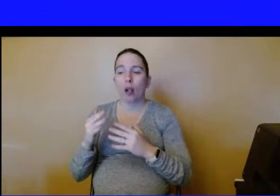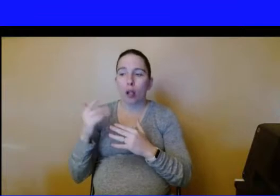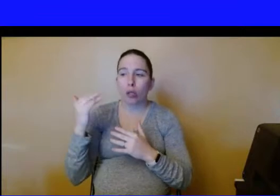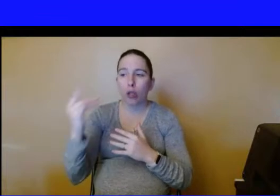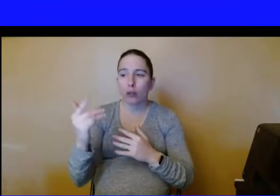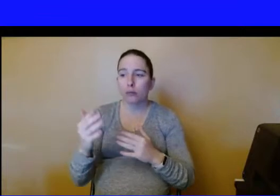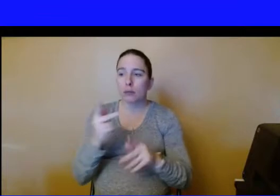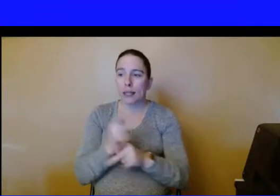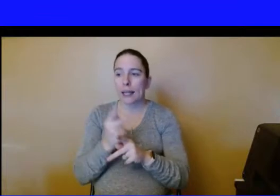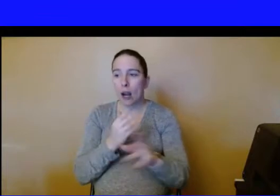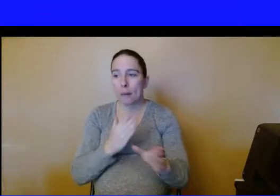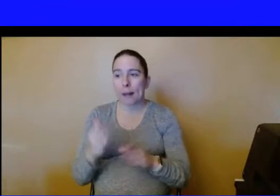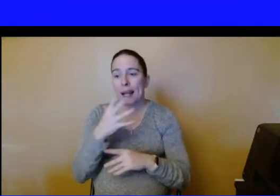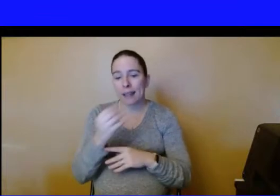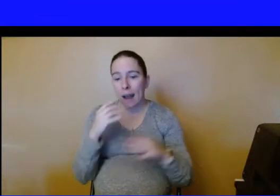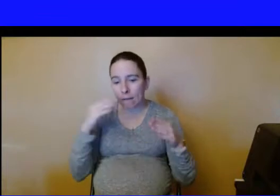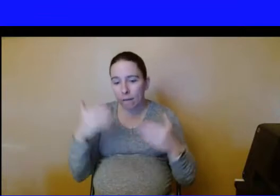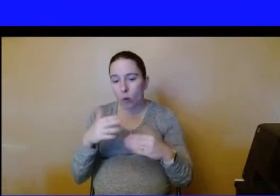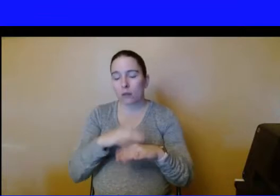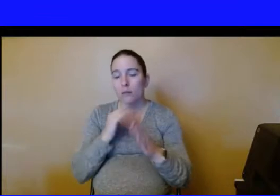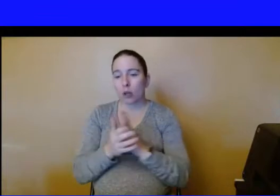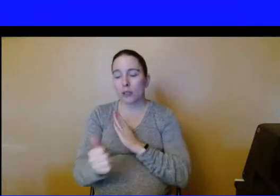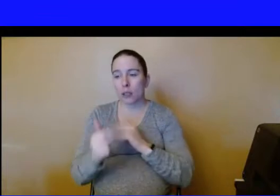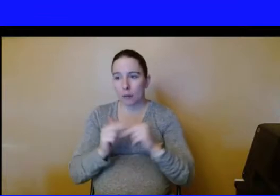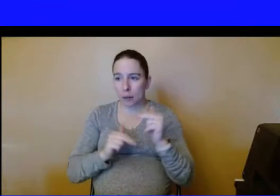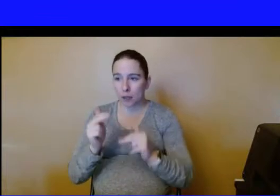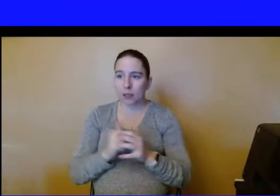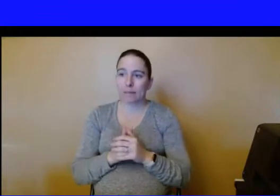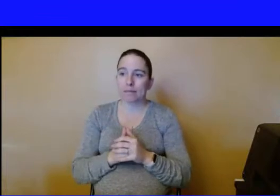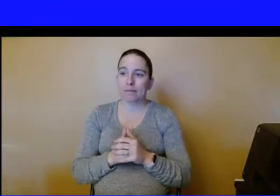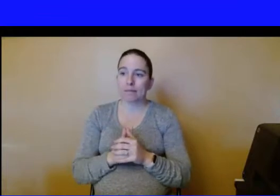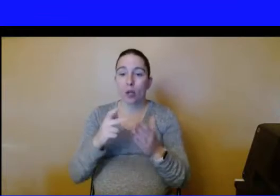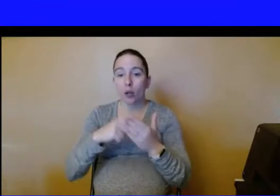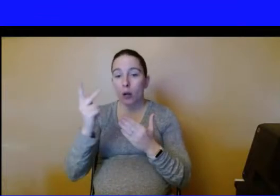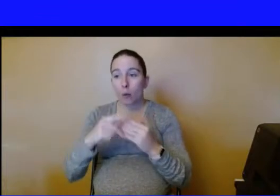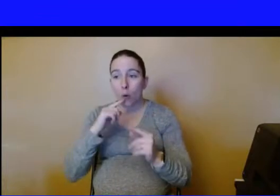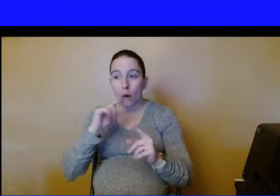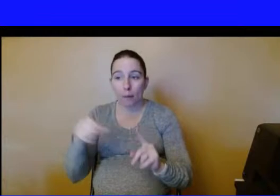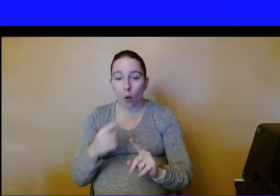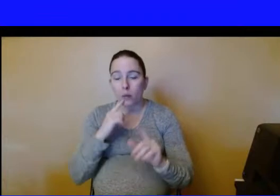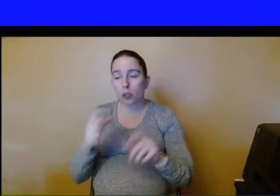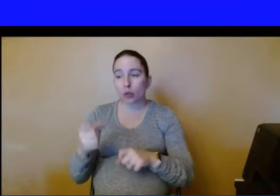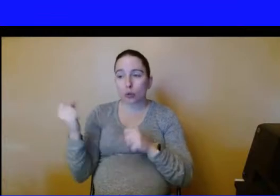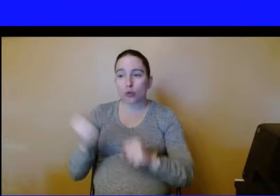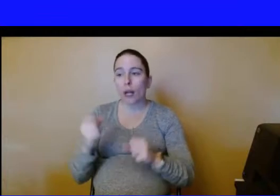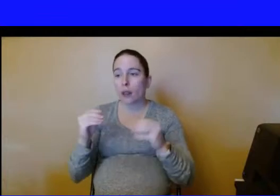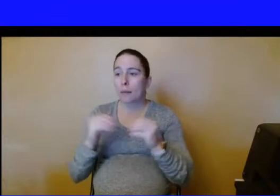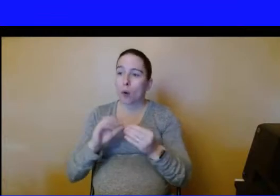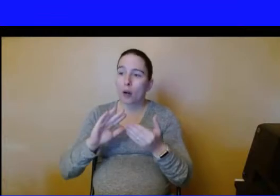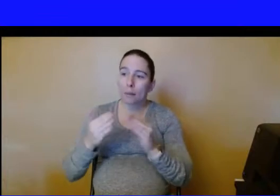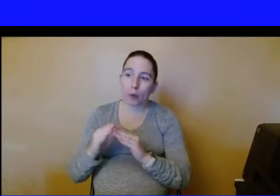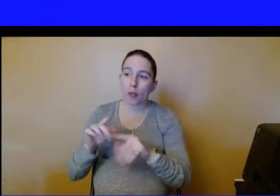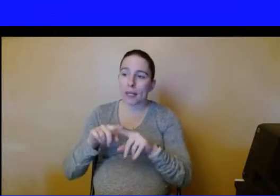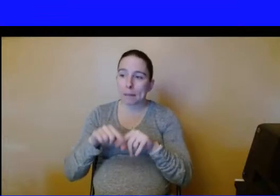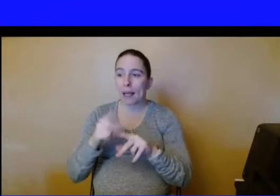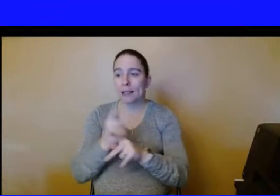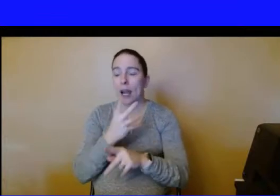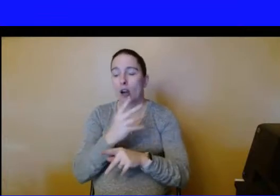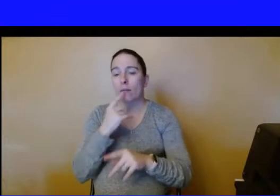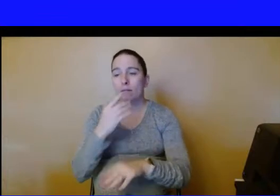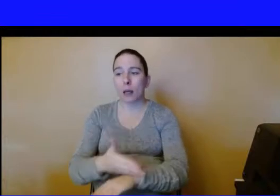post-intervention, and to increase medication adherence through medication management and reconciliation.